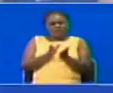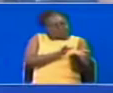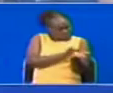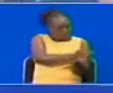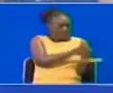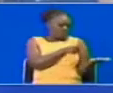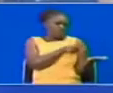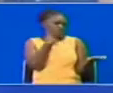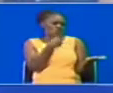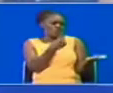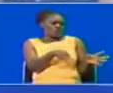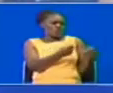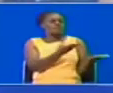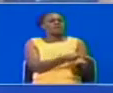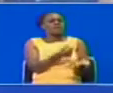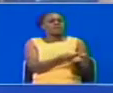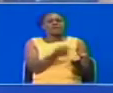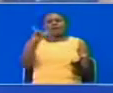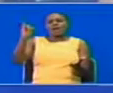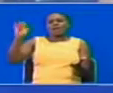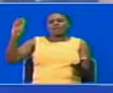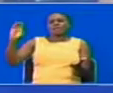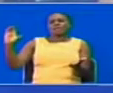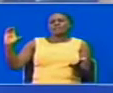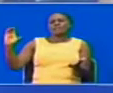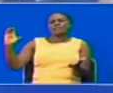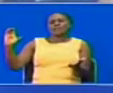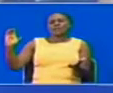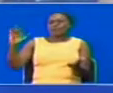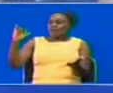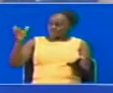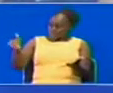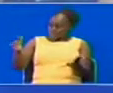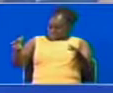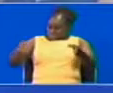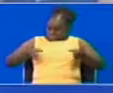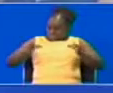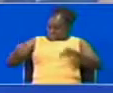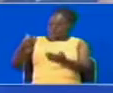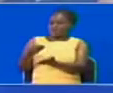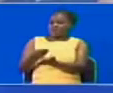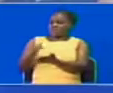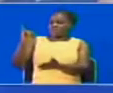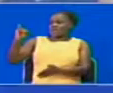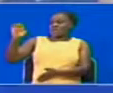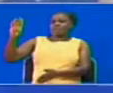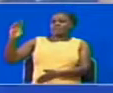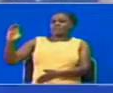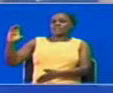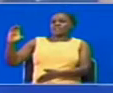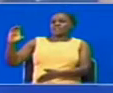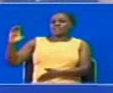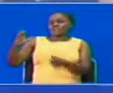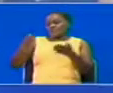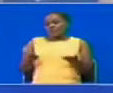fund the IEBC to conduct its primaries, because IEBC is funded by Treasury, and if the parties were to give IEBC